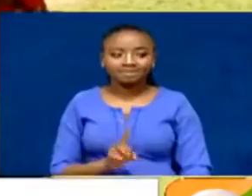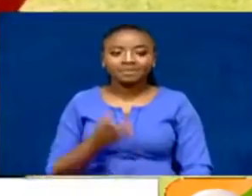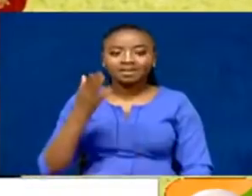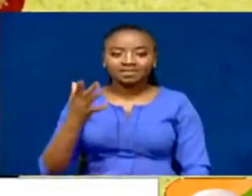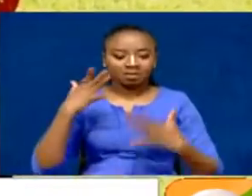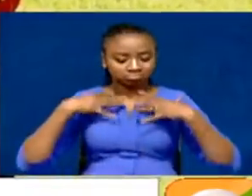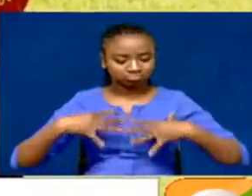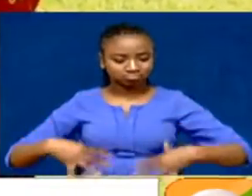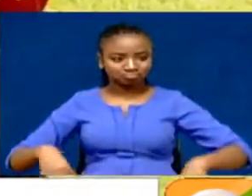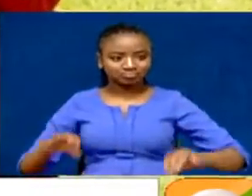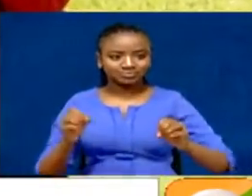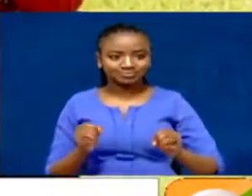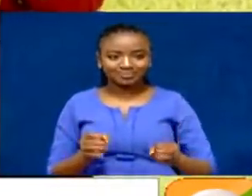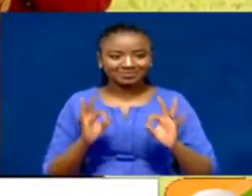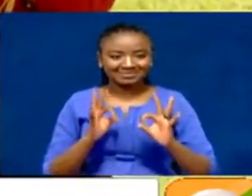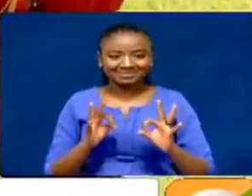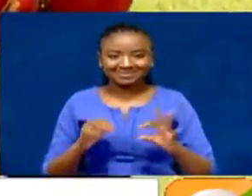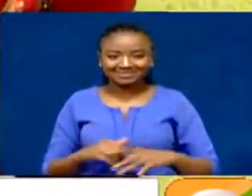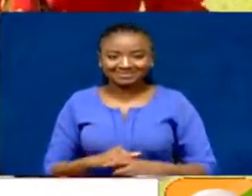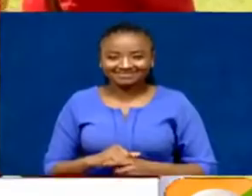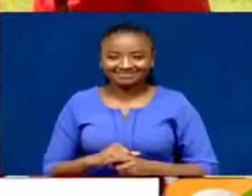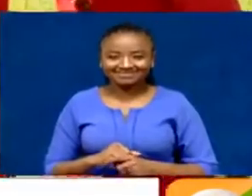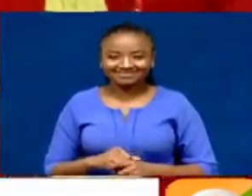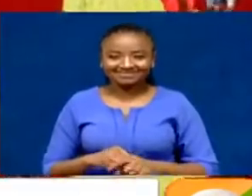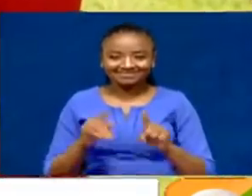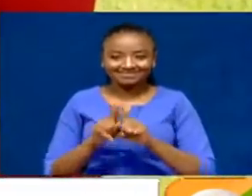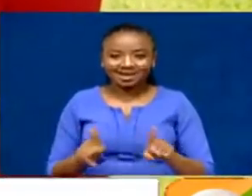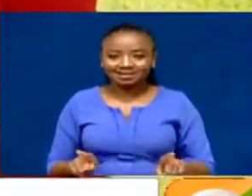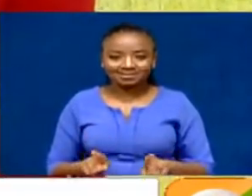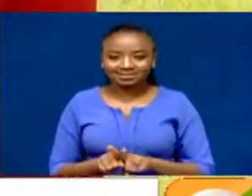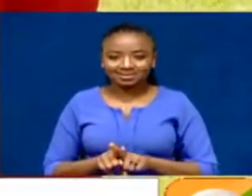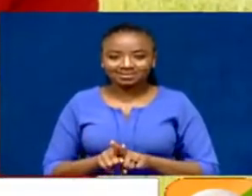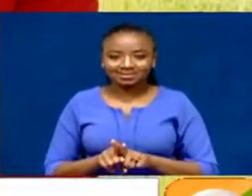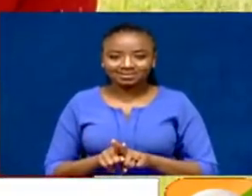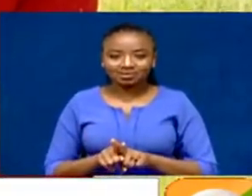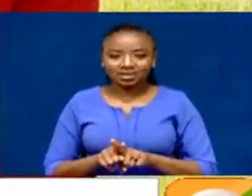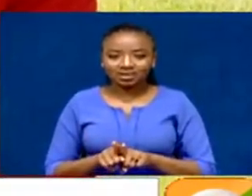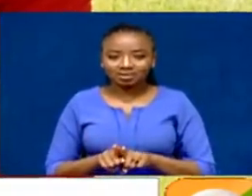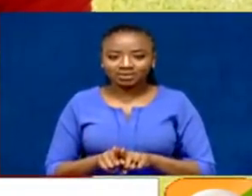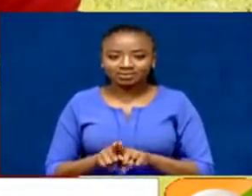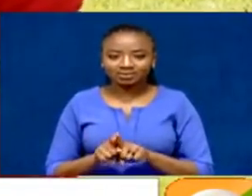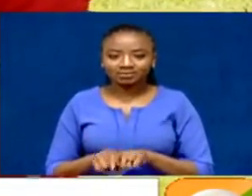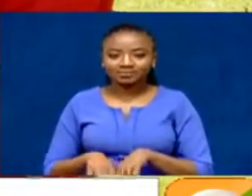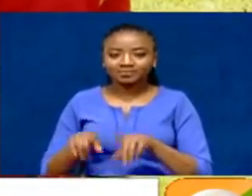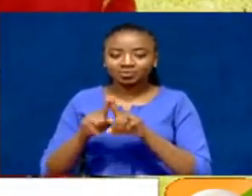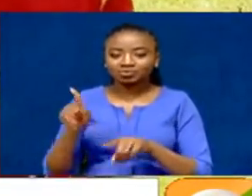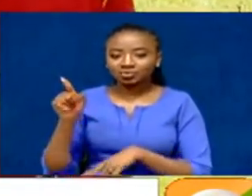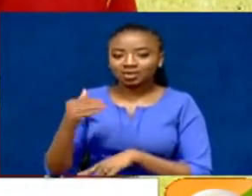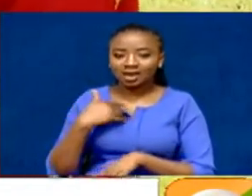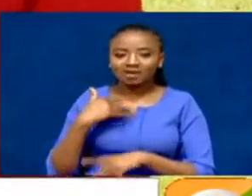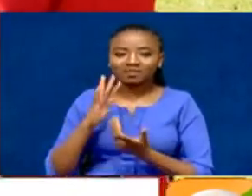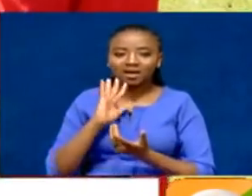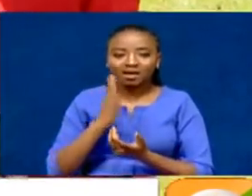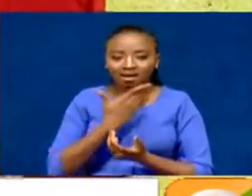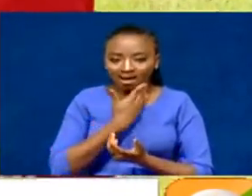ceremonial attire of the Kenya Army, handed the presidential colour that bears the semblance of the national flag, then the grey